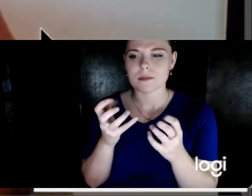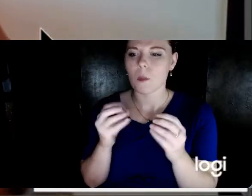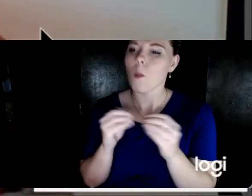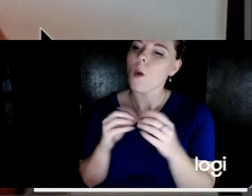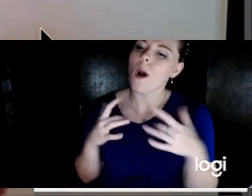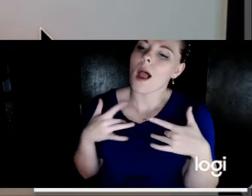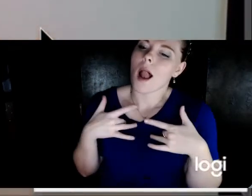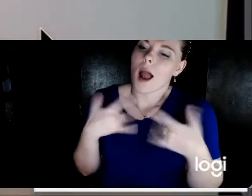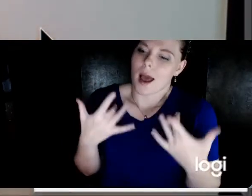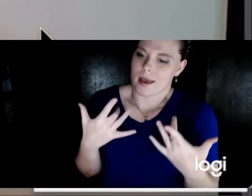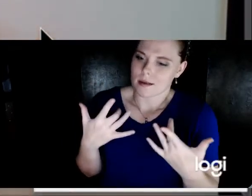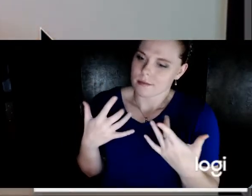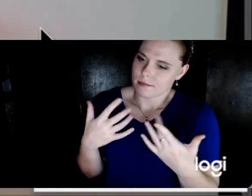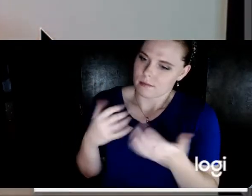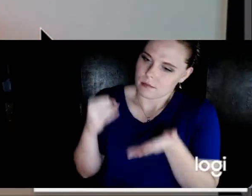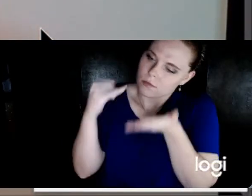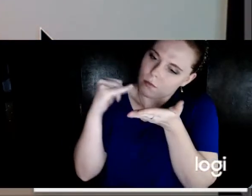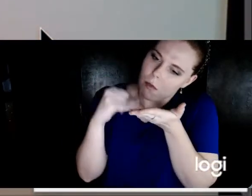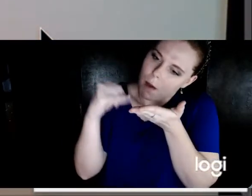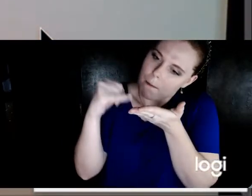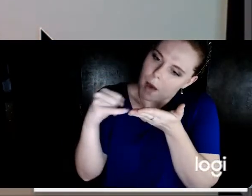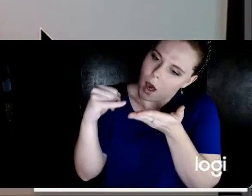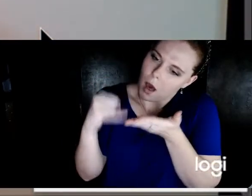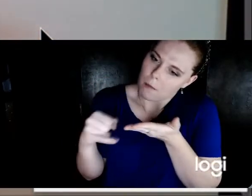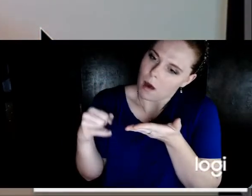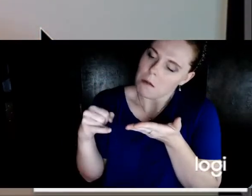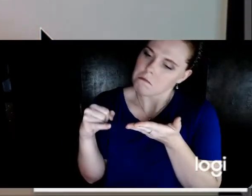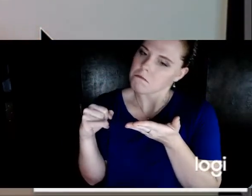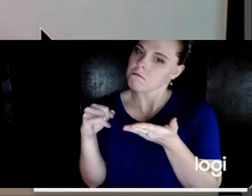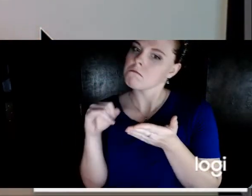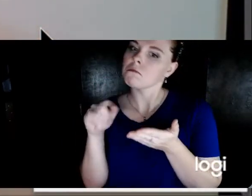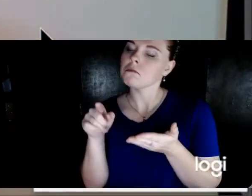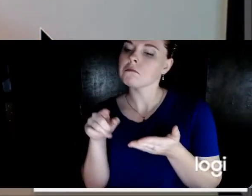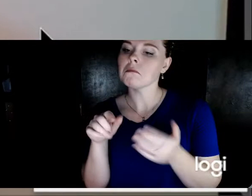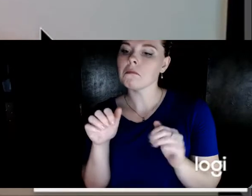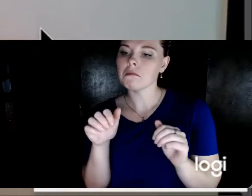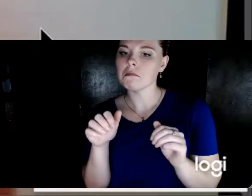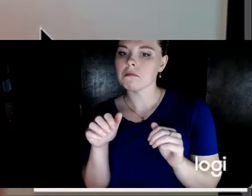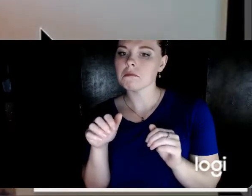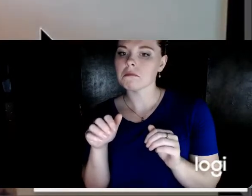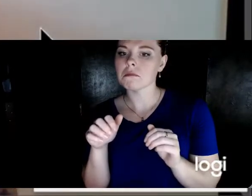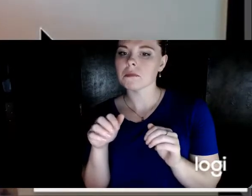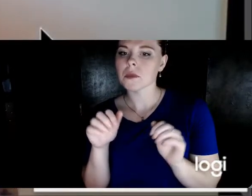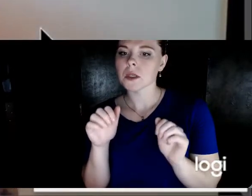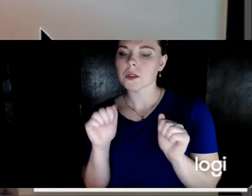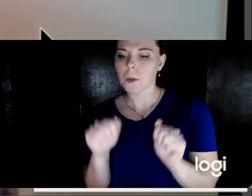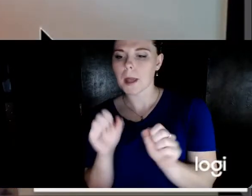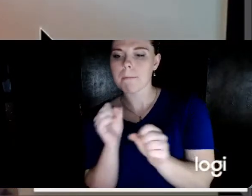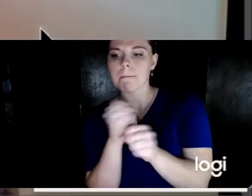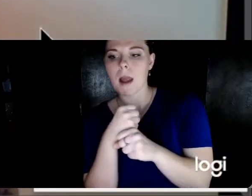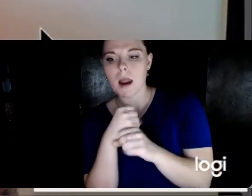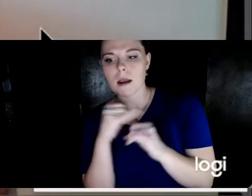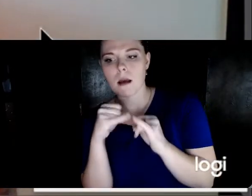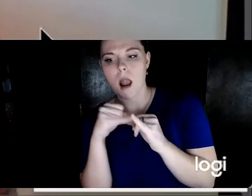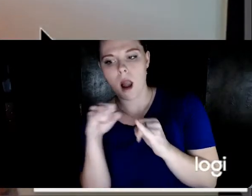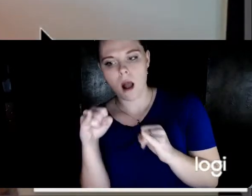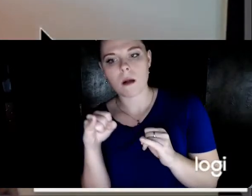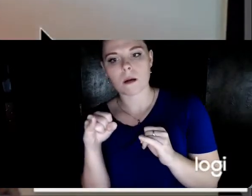light on our paper so that we can kind of make those lines and then get them more and